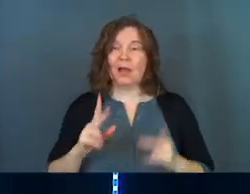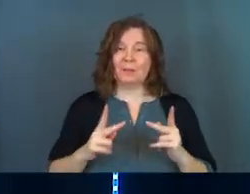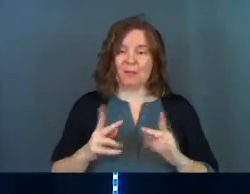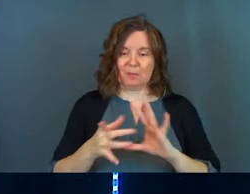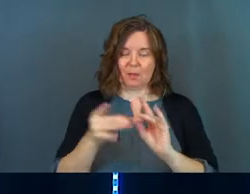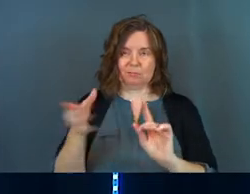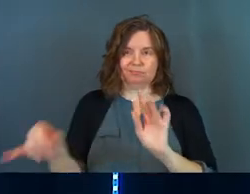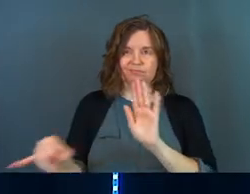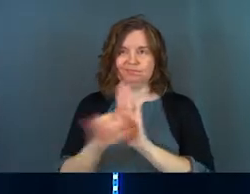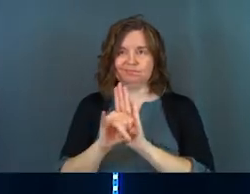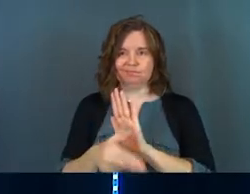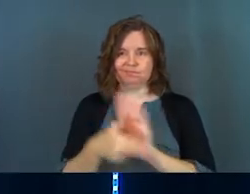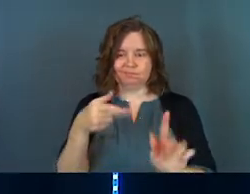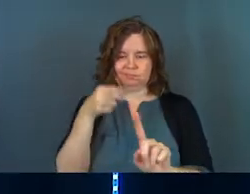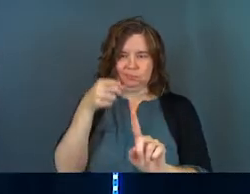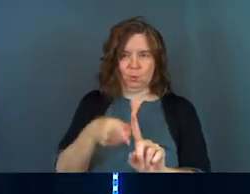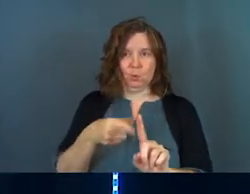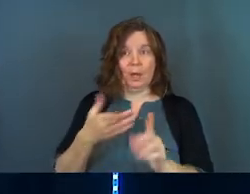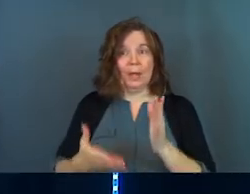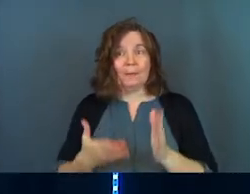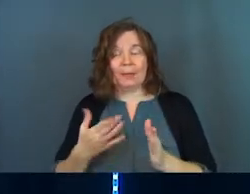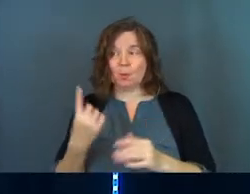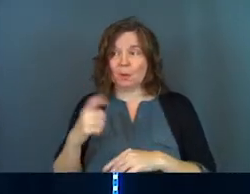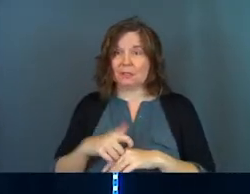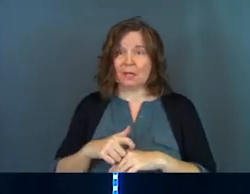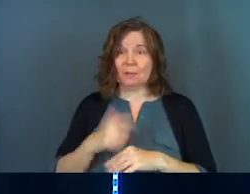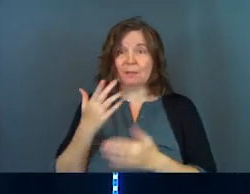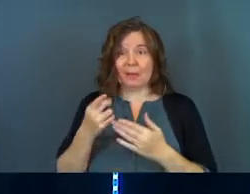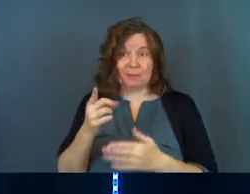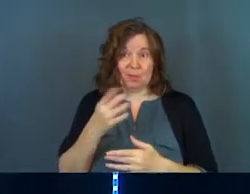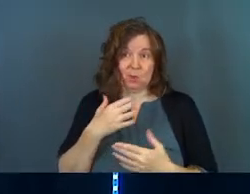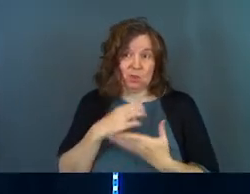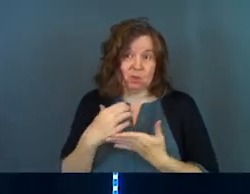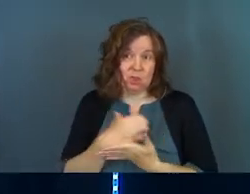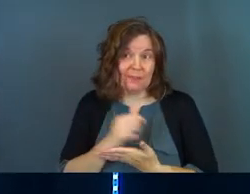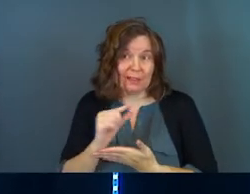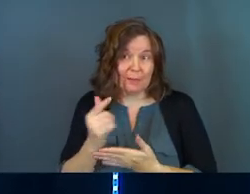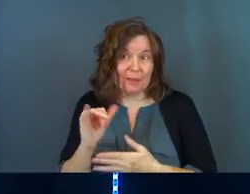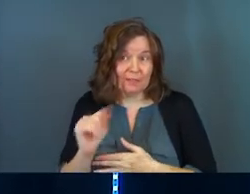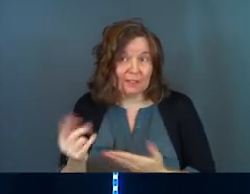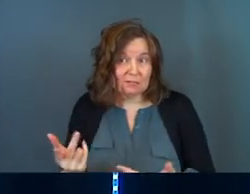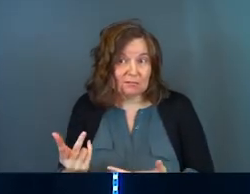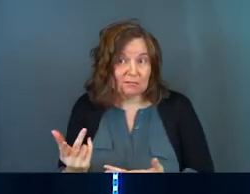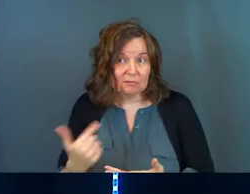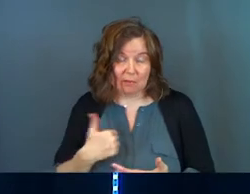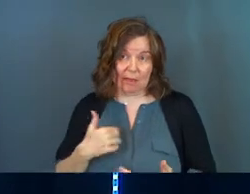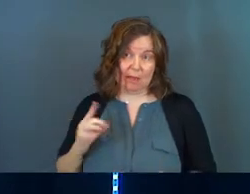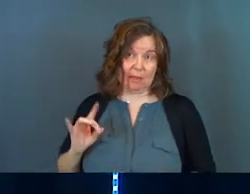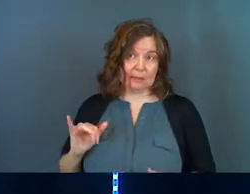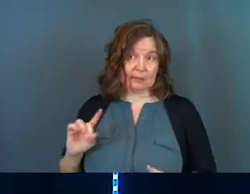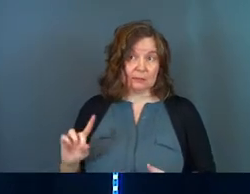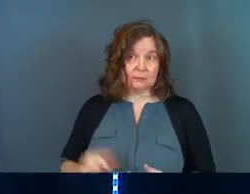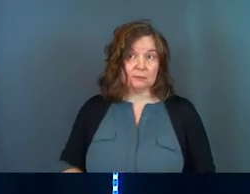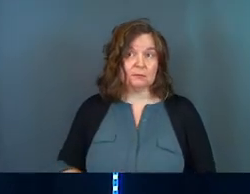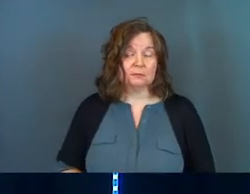people spoke these words over you. And maybe at one point in your life, maybe you deserved a little bit of it. I did.